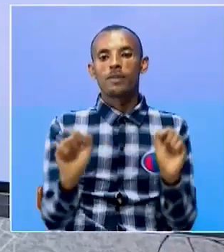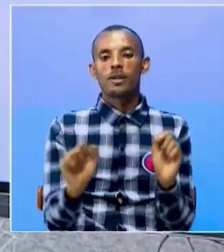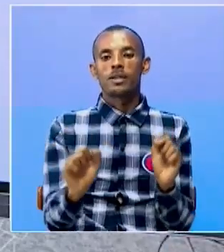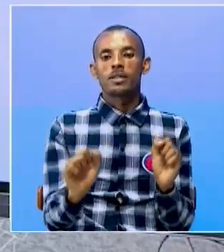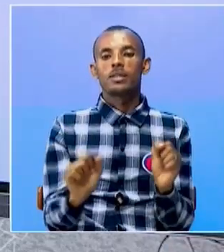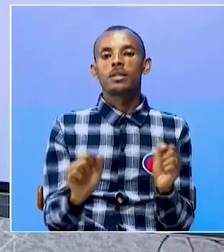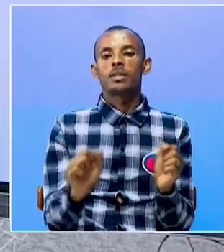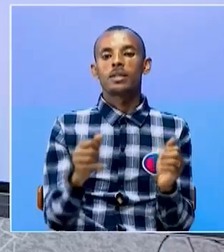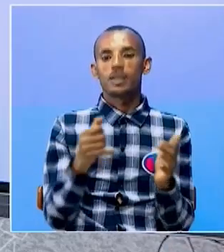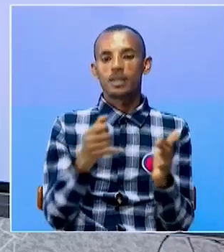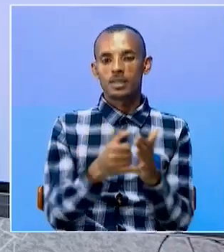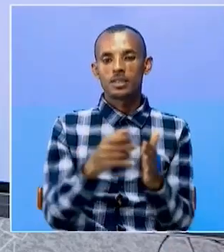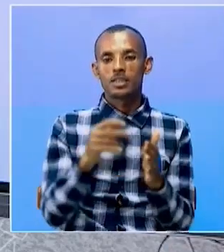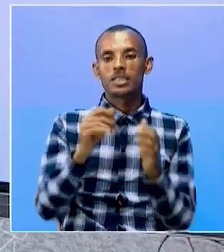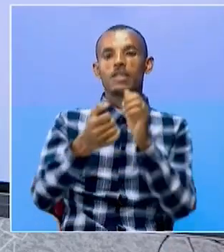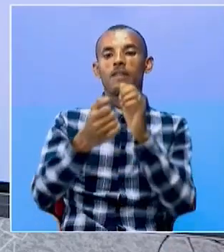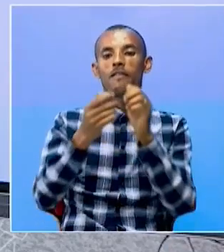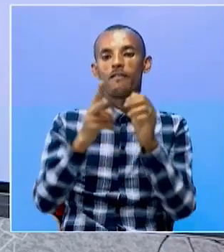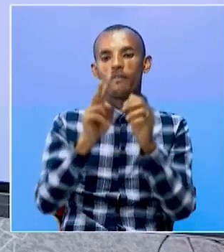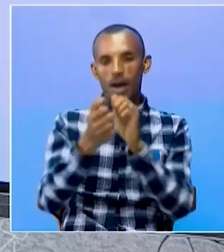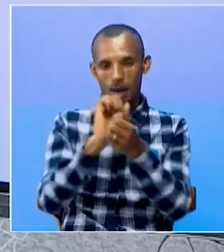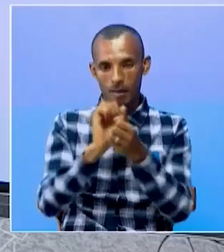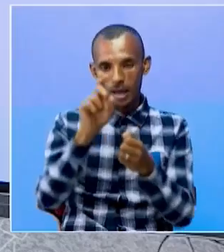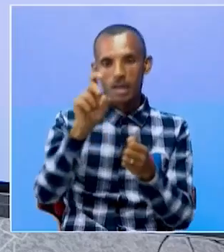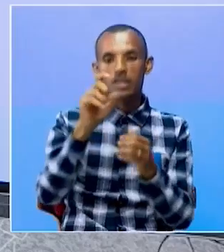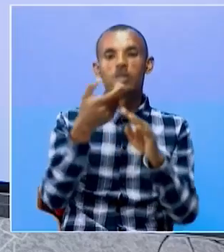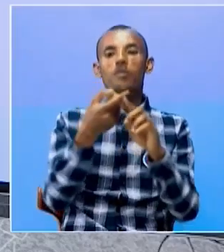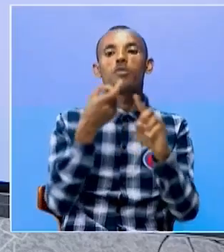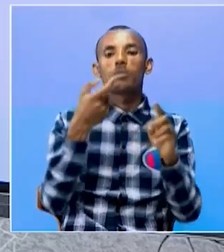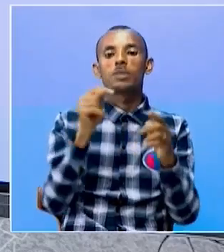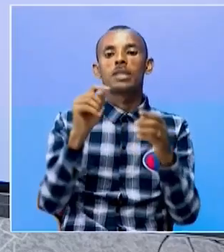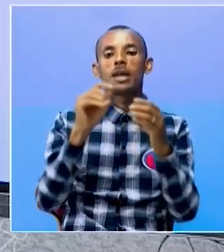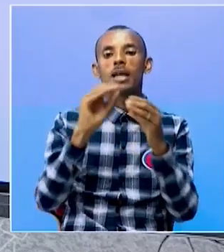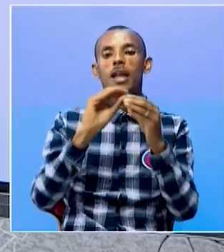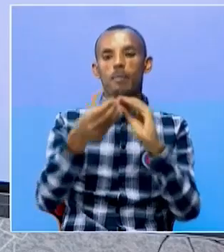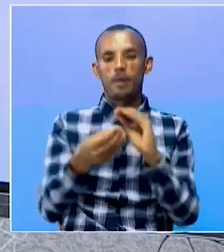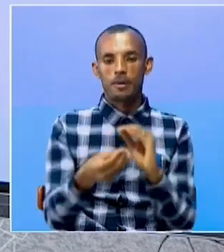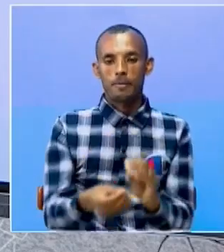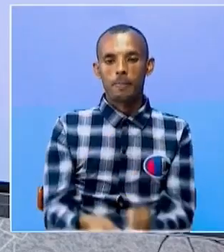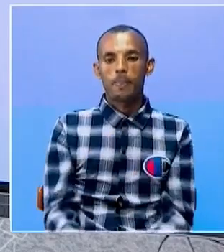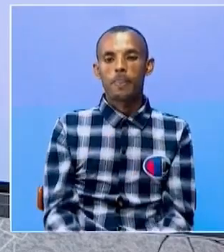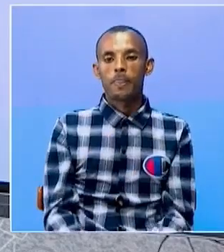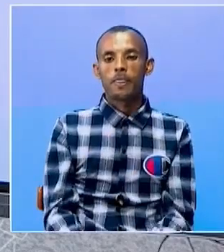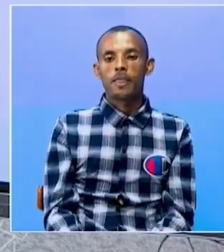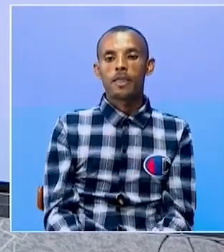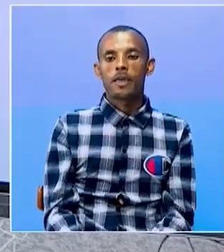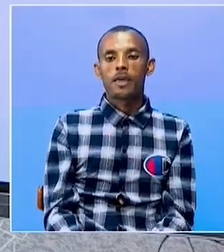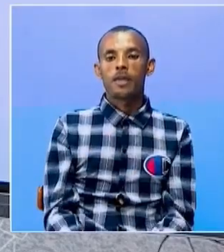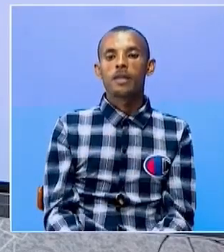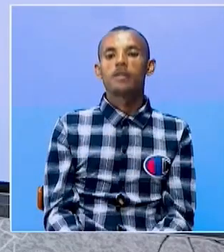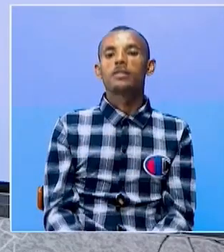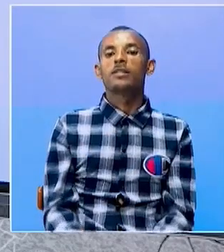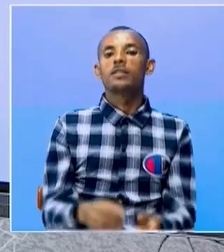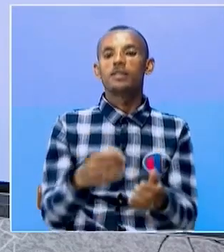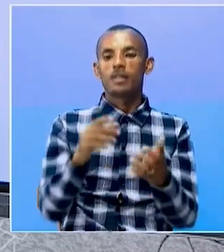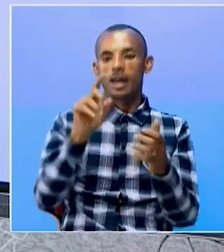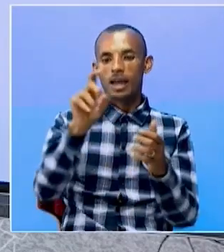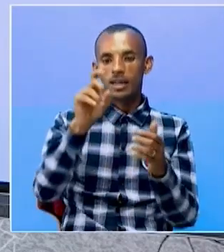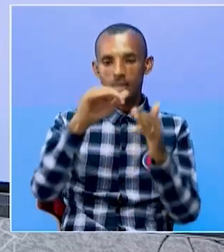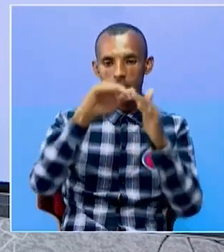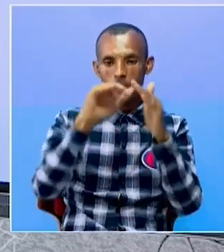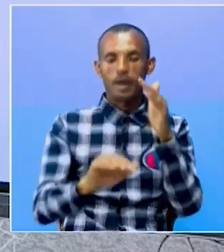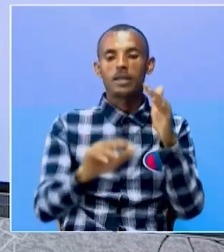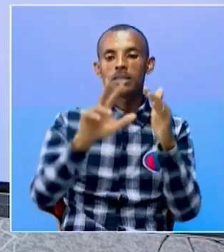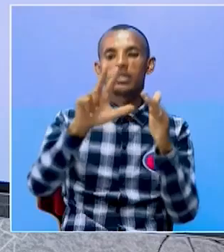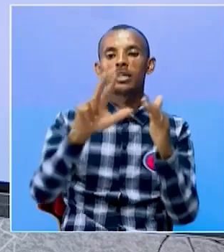separating the variable x from the numbers. So how do we separate? So to separate x from